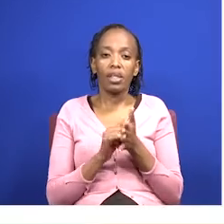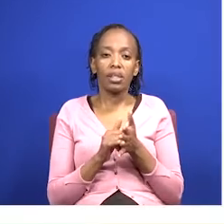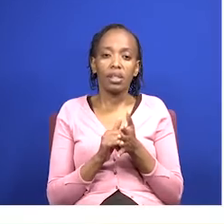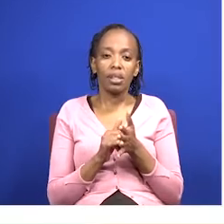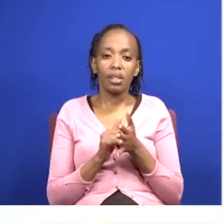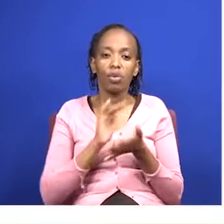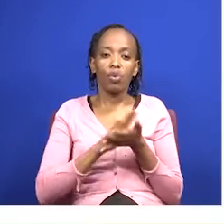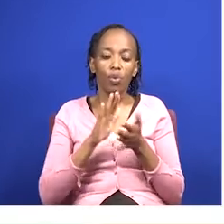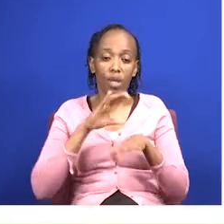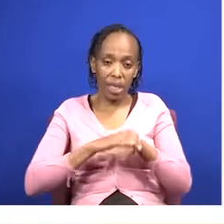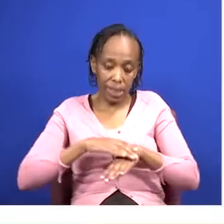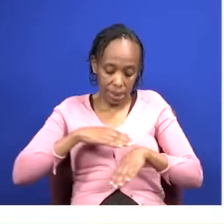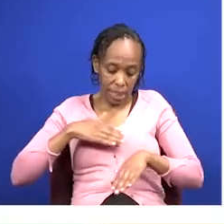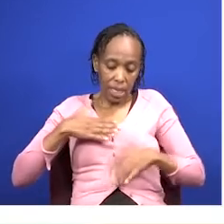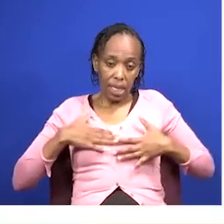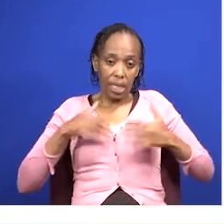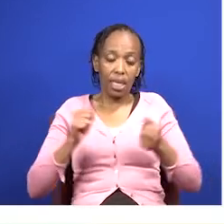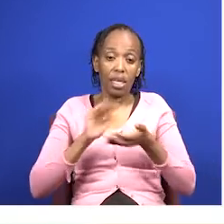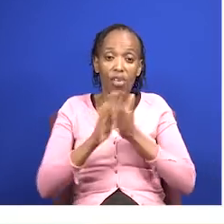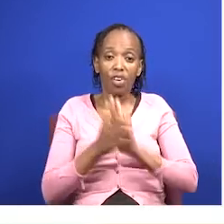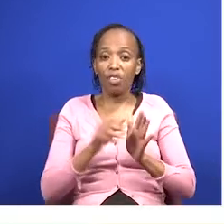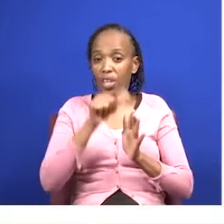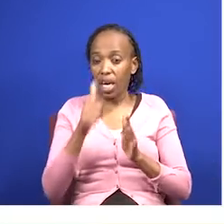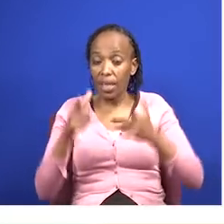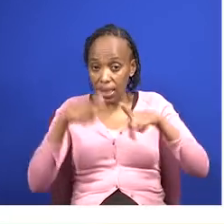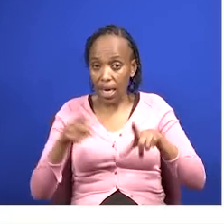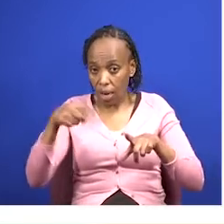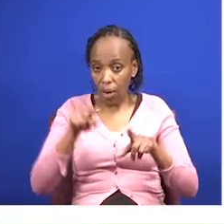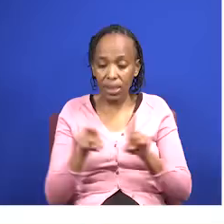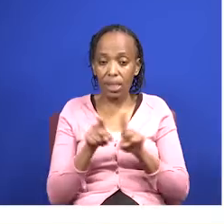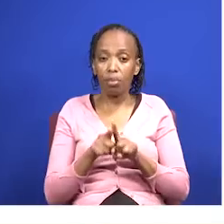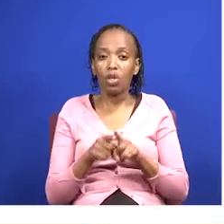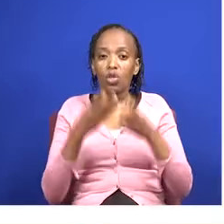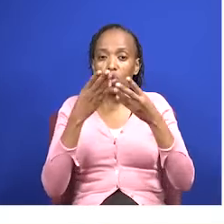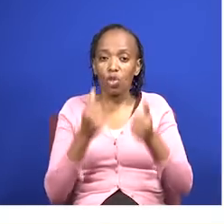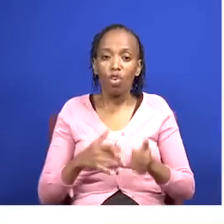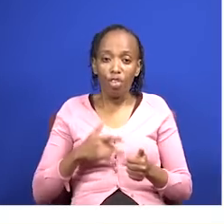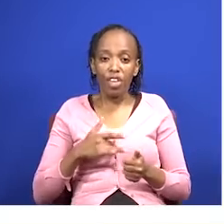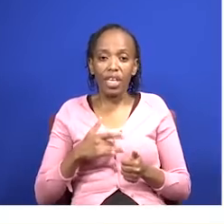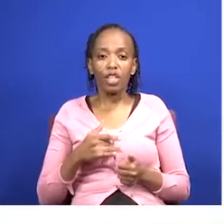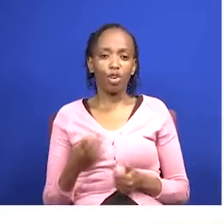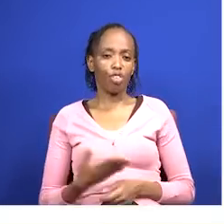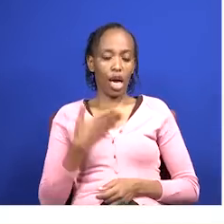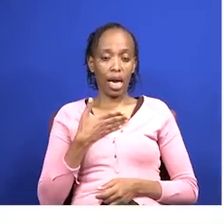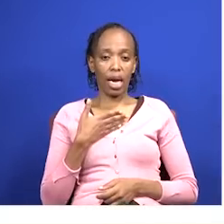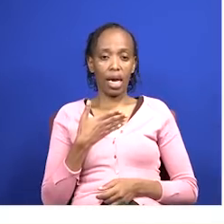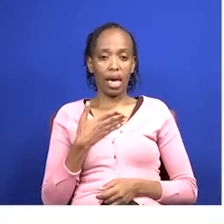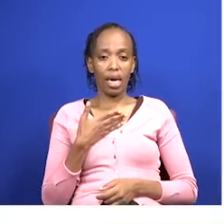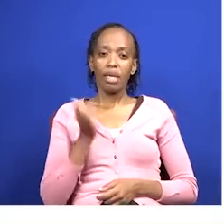that is, you get healing in you. Forgiving others allow us also to overcome feelings of